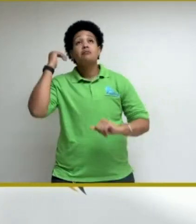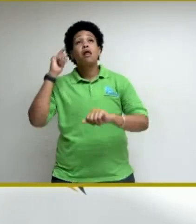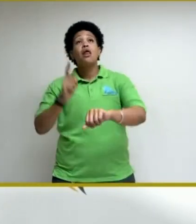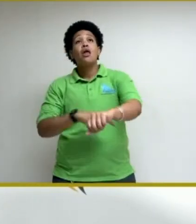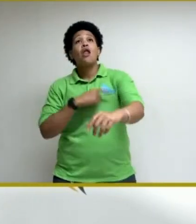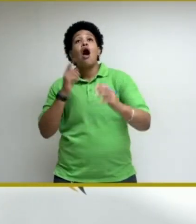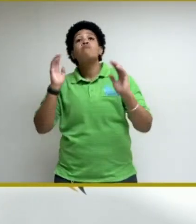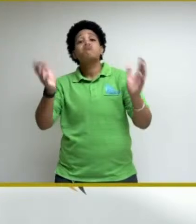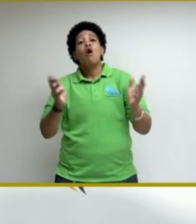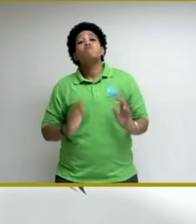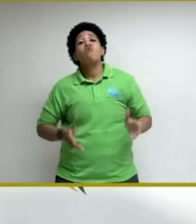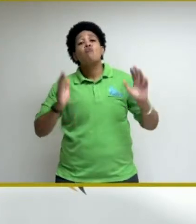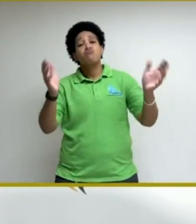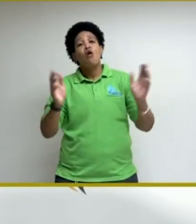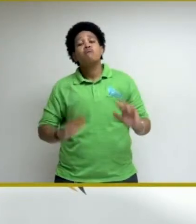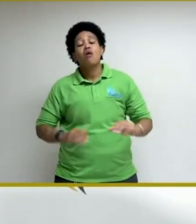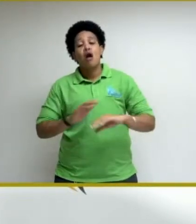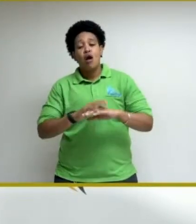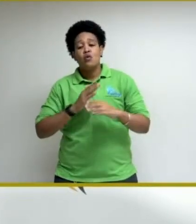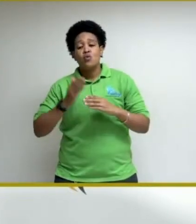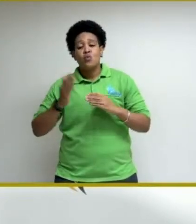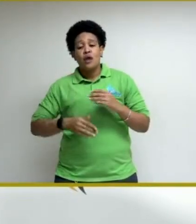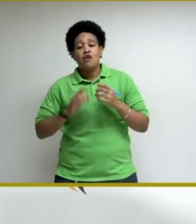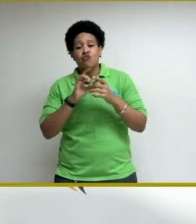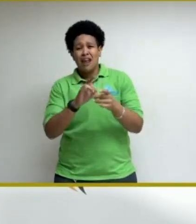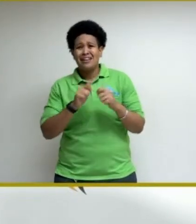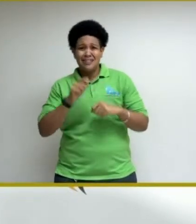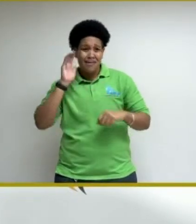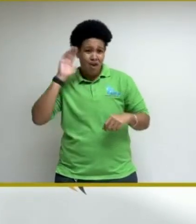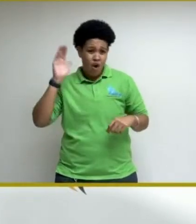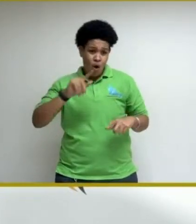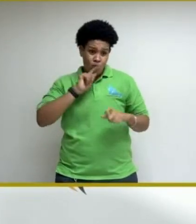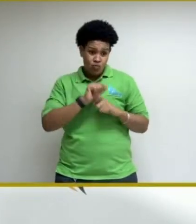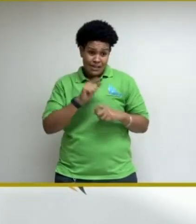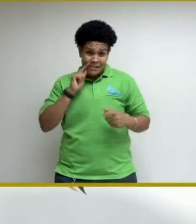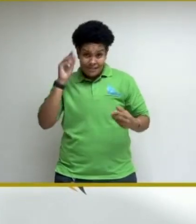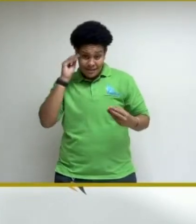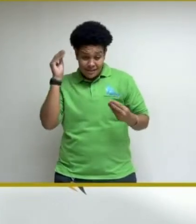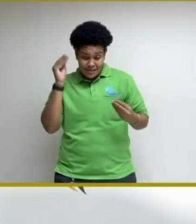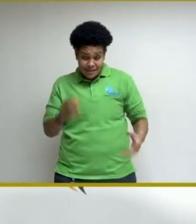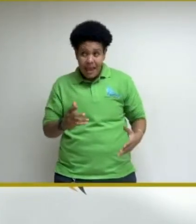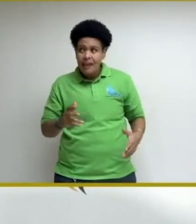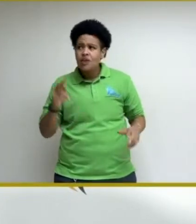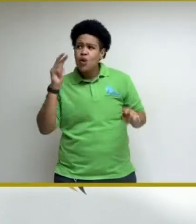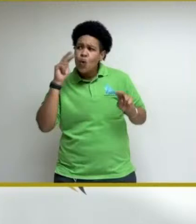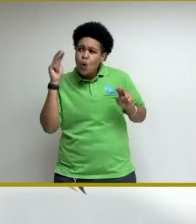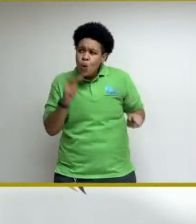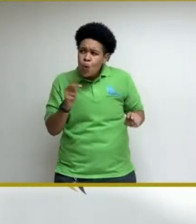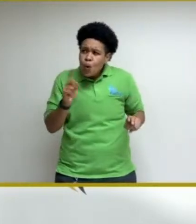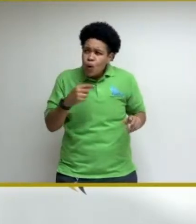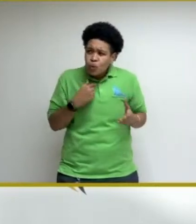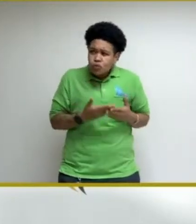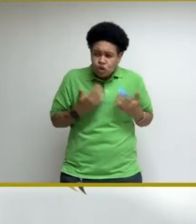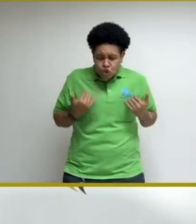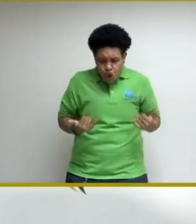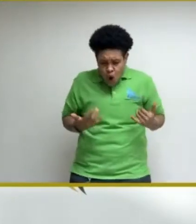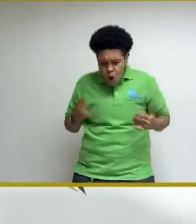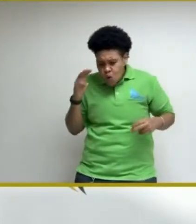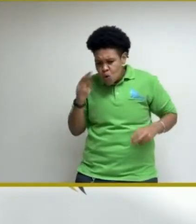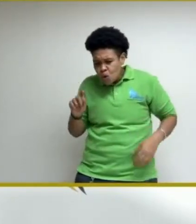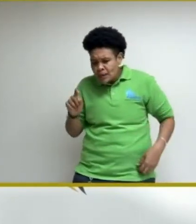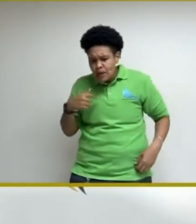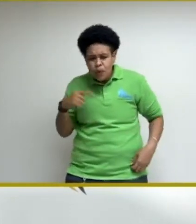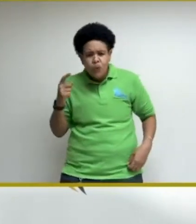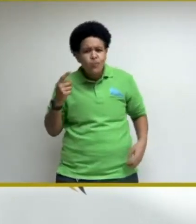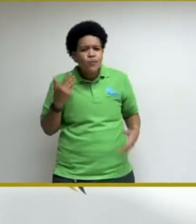on the weekend around all that have been said, looking at where we are, looking at where we need to